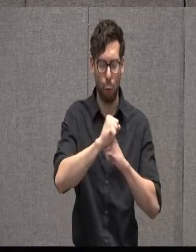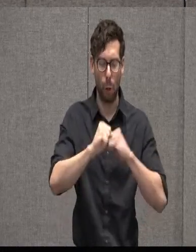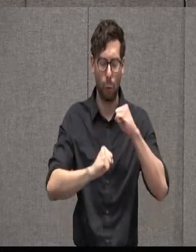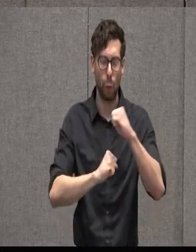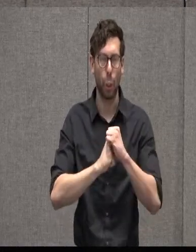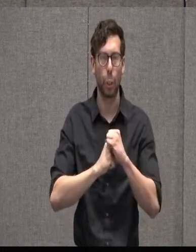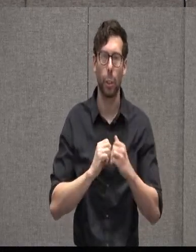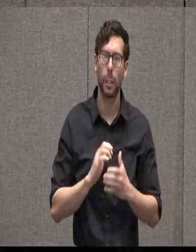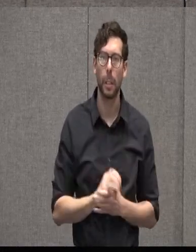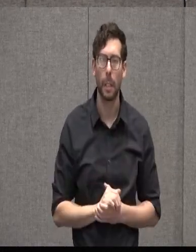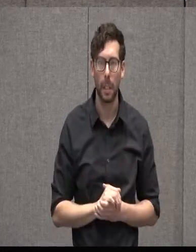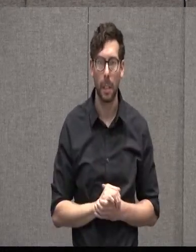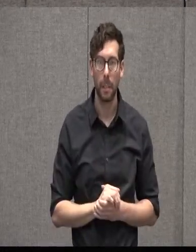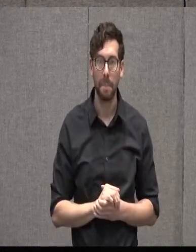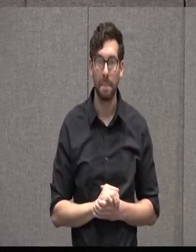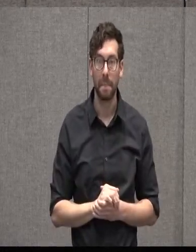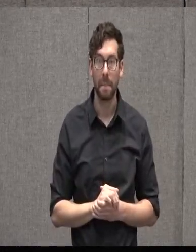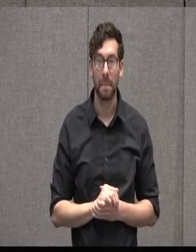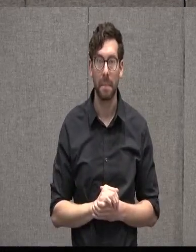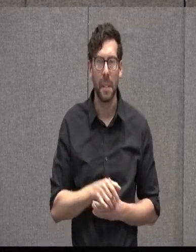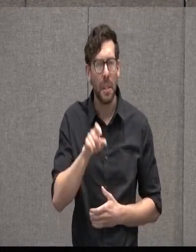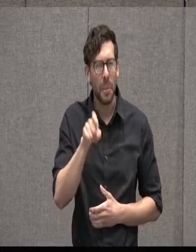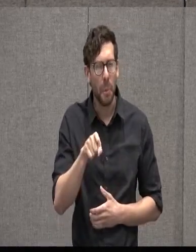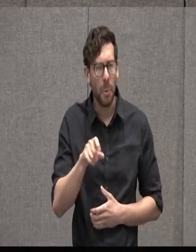I made this